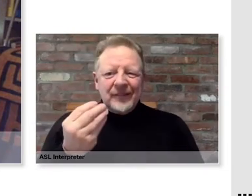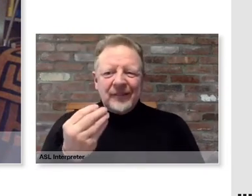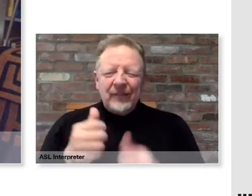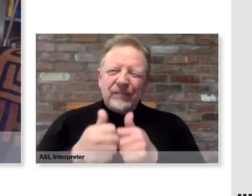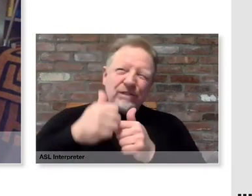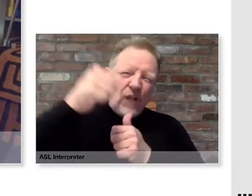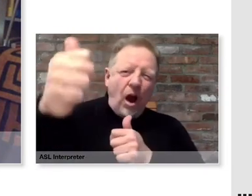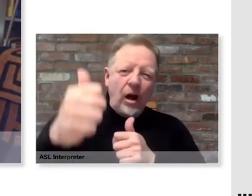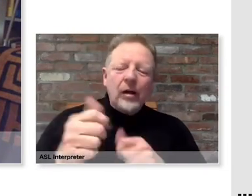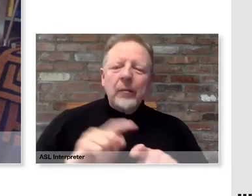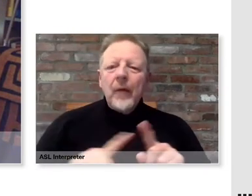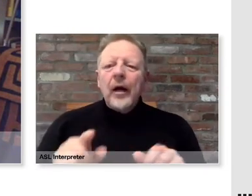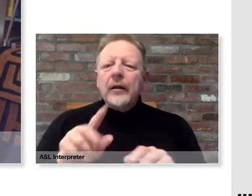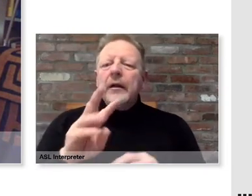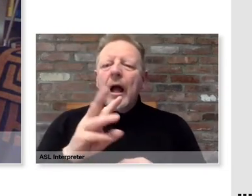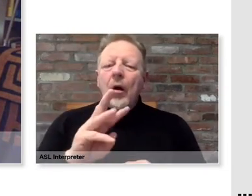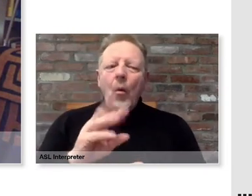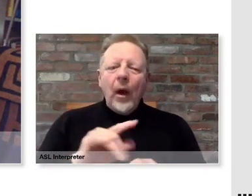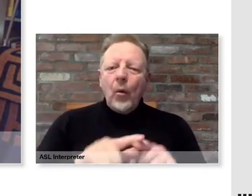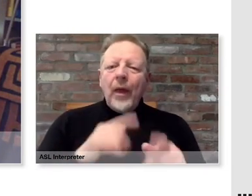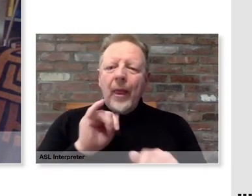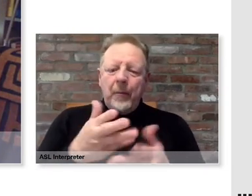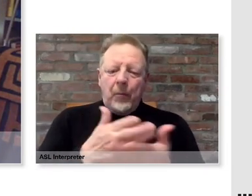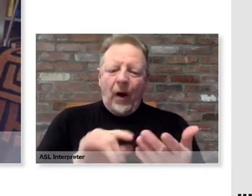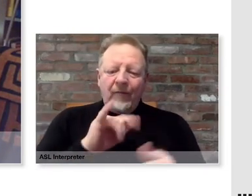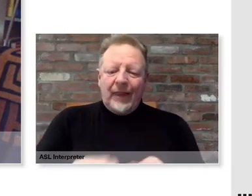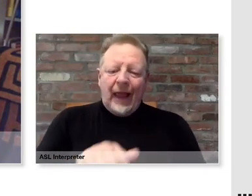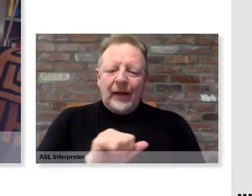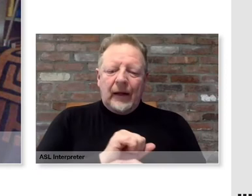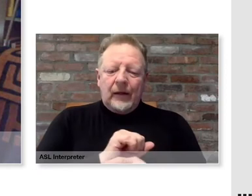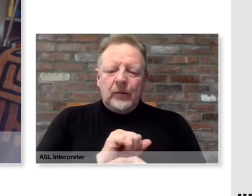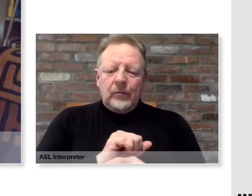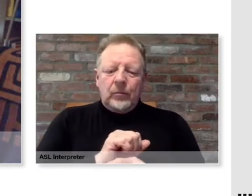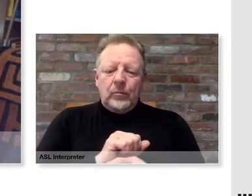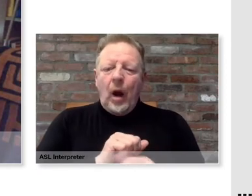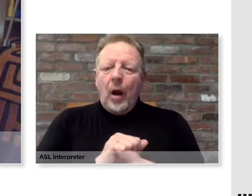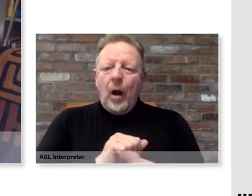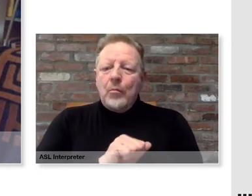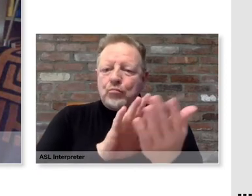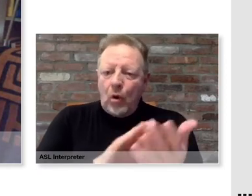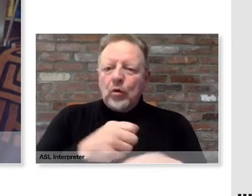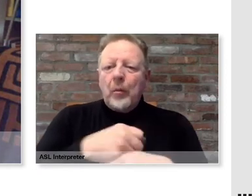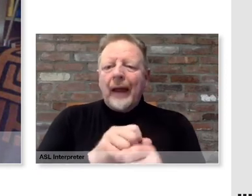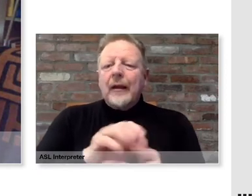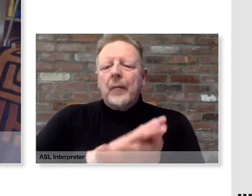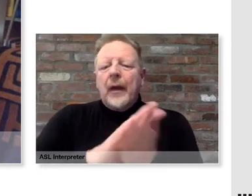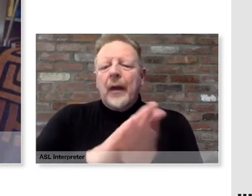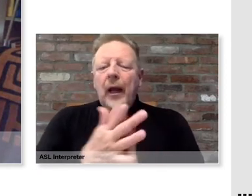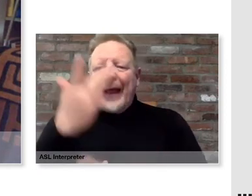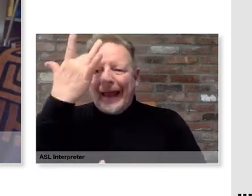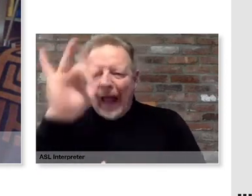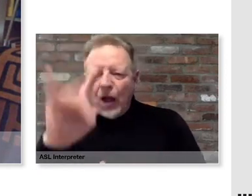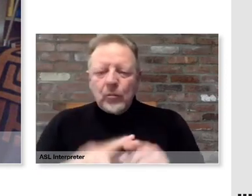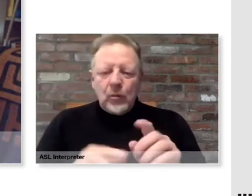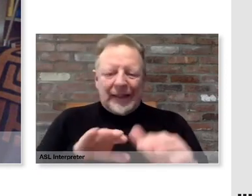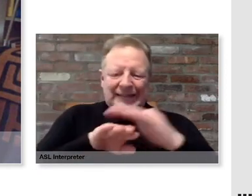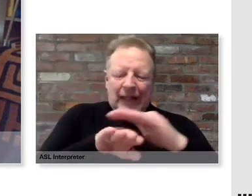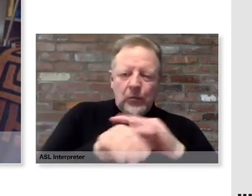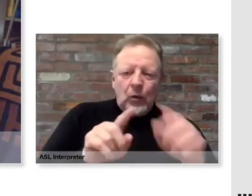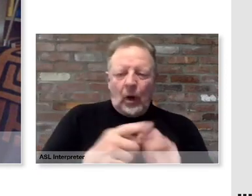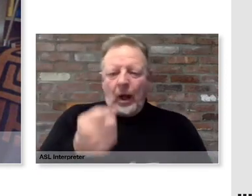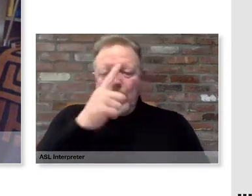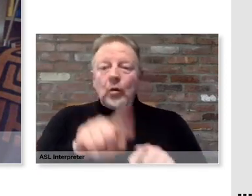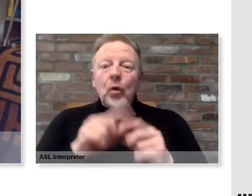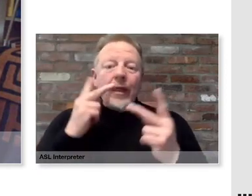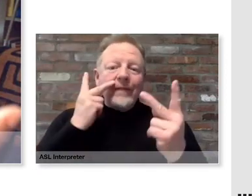in which part of the exercise is to make it intelligible and accessible, that is to a visual